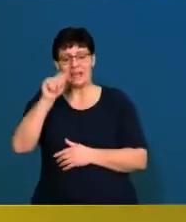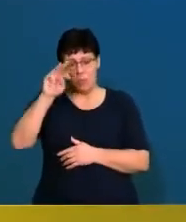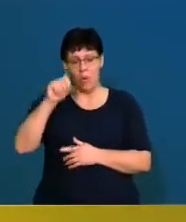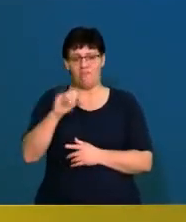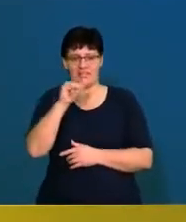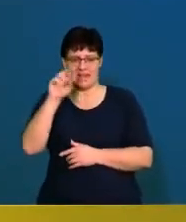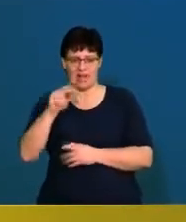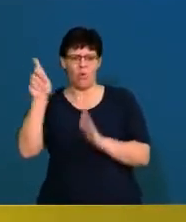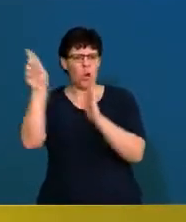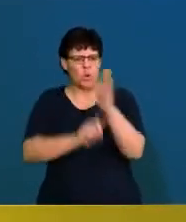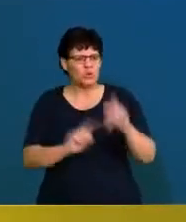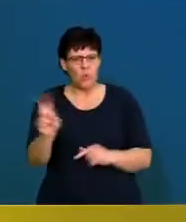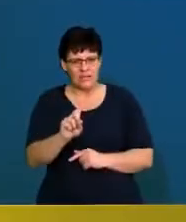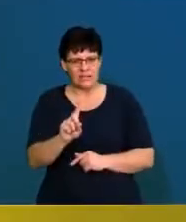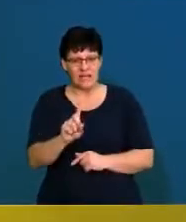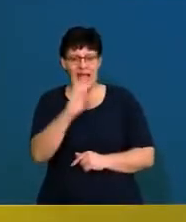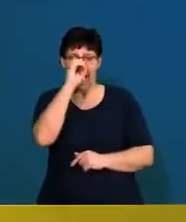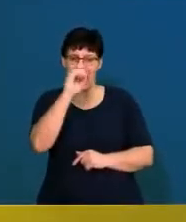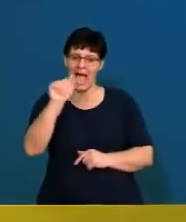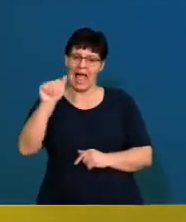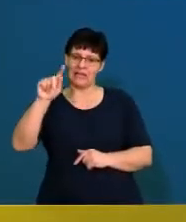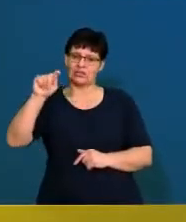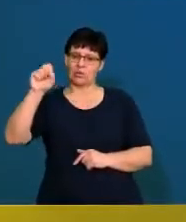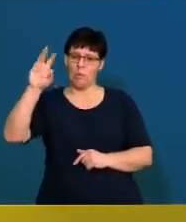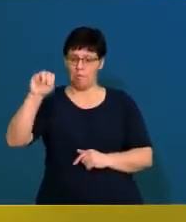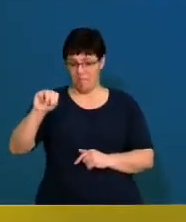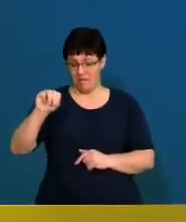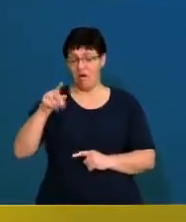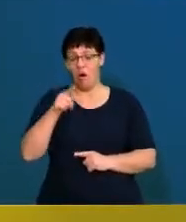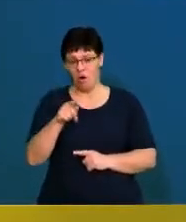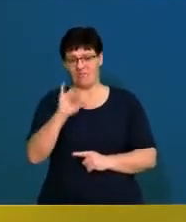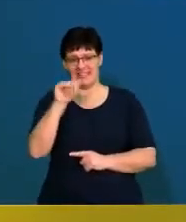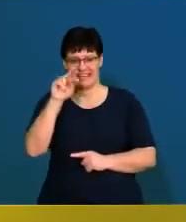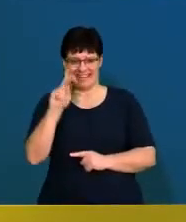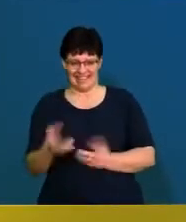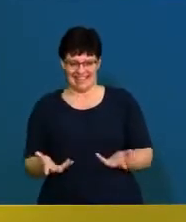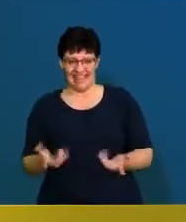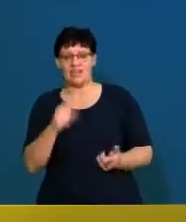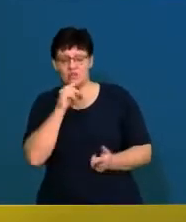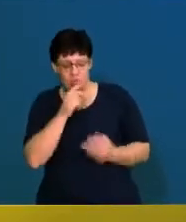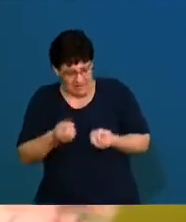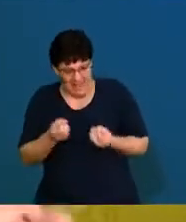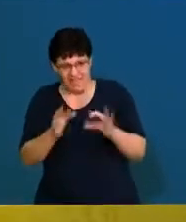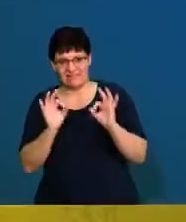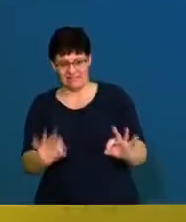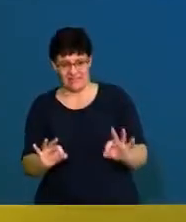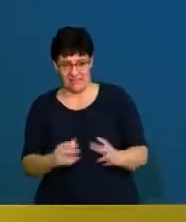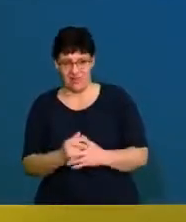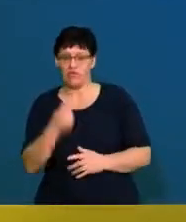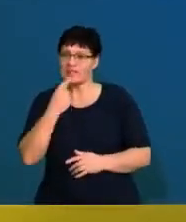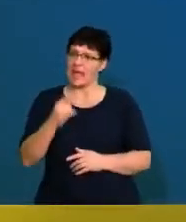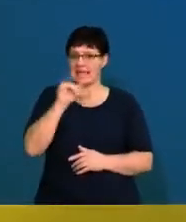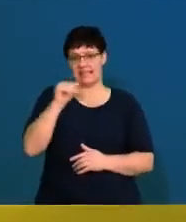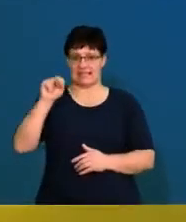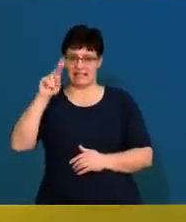zinc. So what loses is the atom of zinc to give us at the end, or to yield a zinc ion. So if